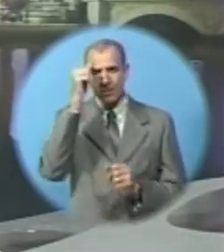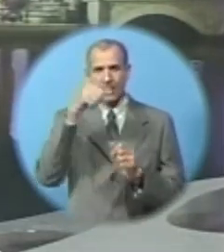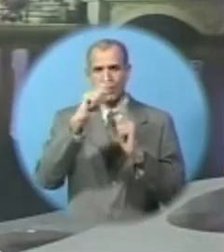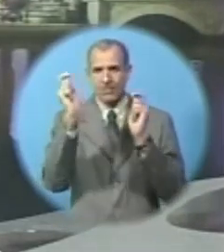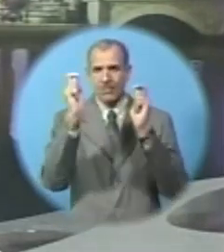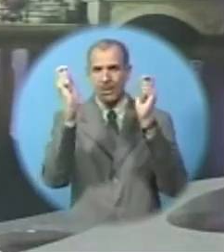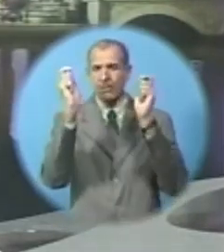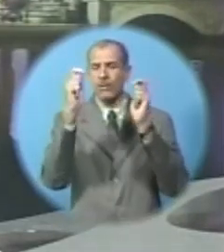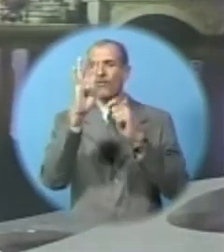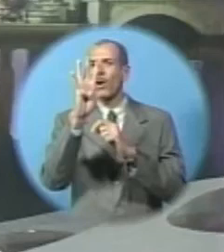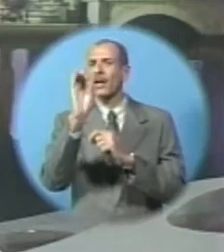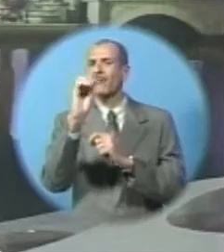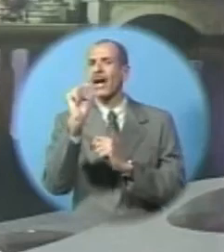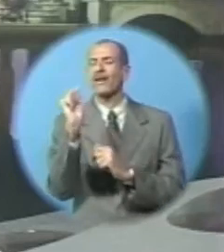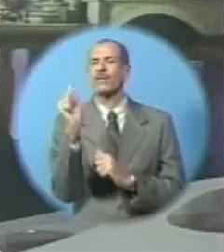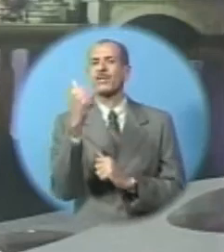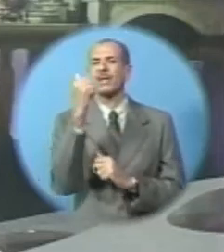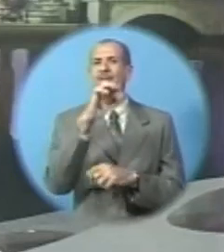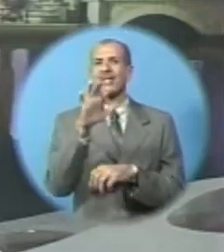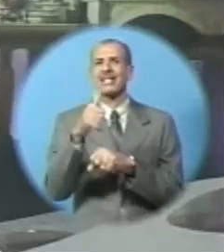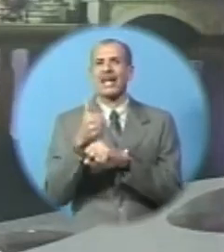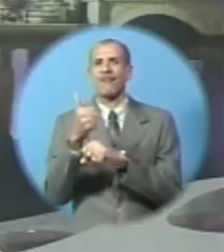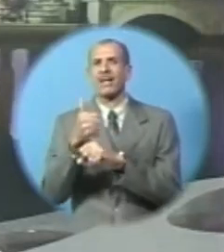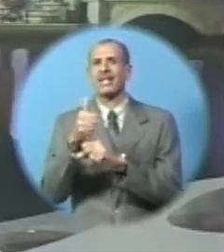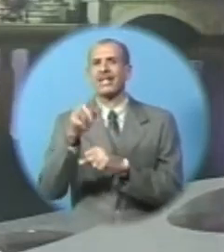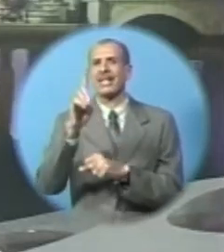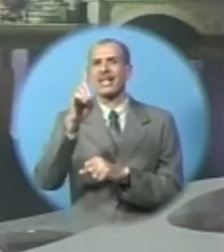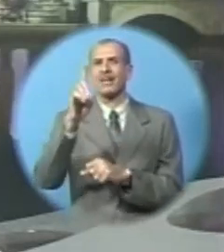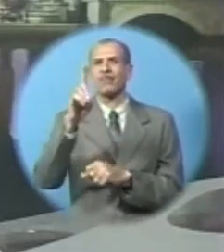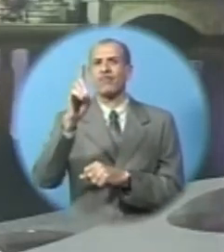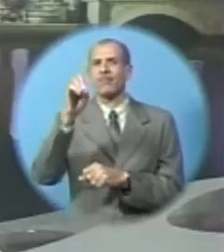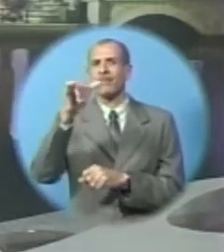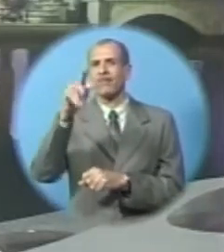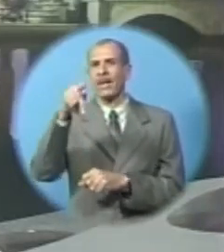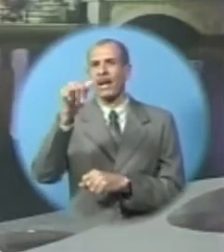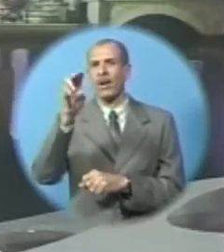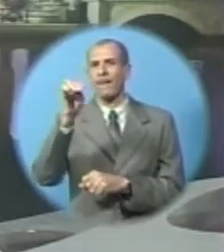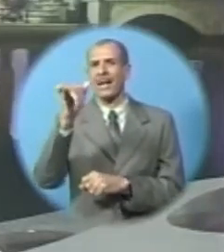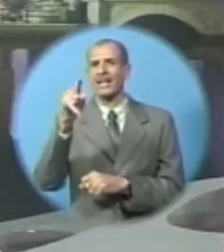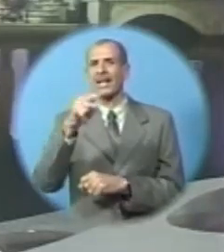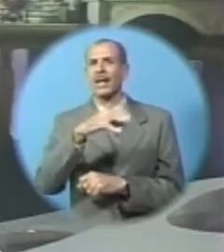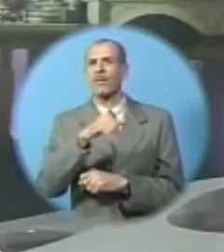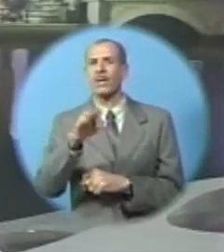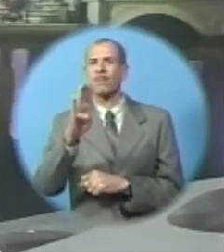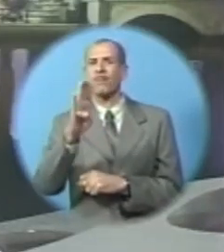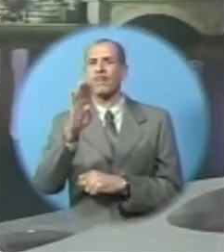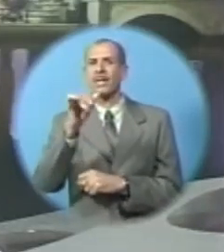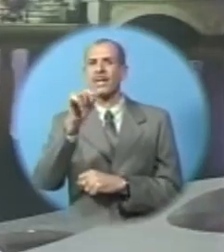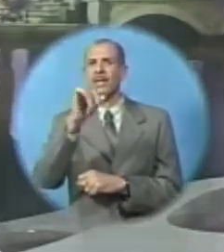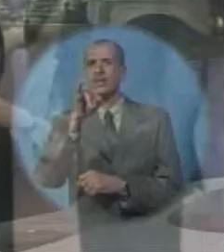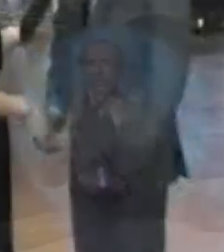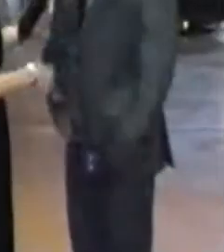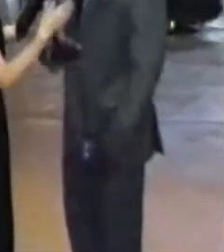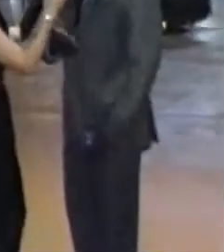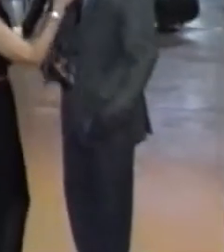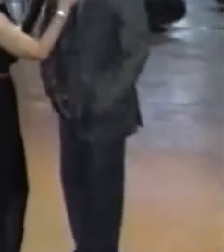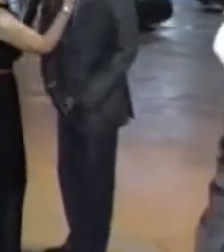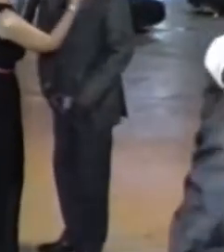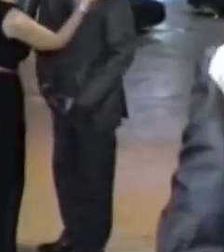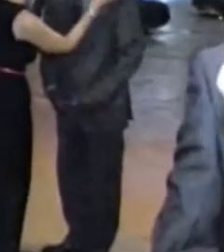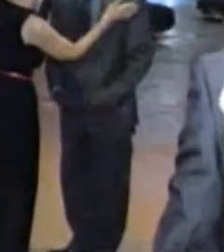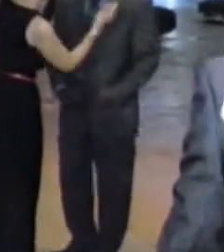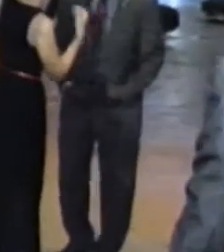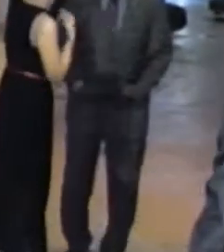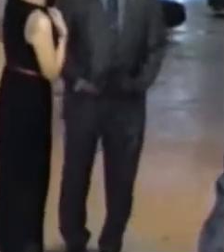40th anniversary of the establishment of diplomatic relations between Beijing and Bridgetown. Among those in attendance